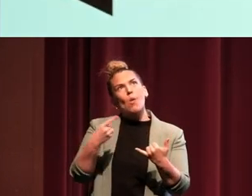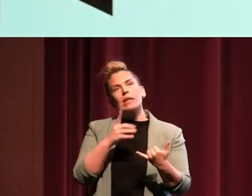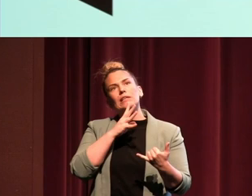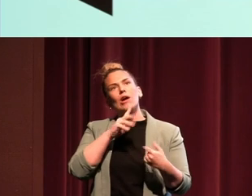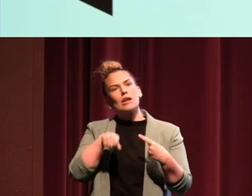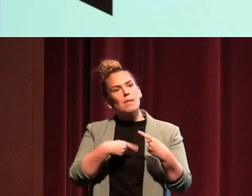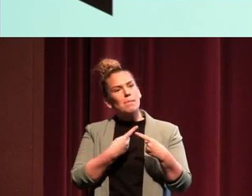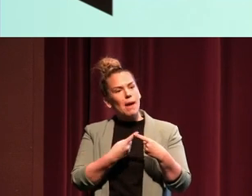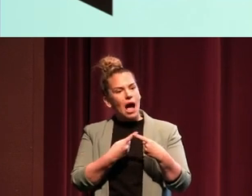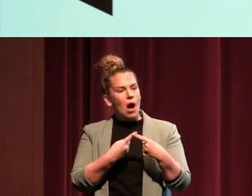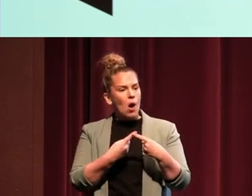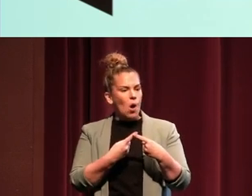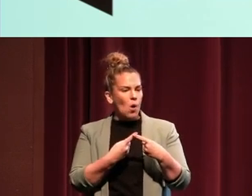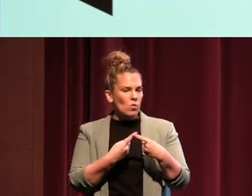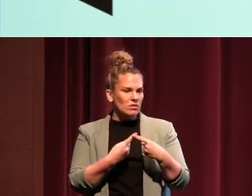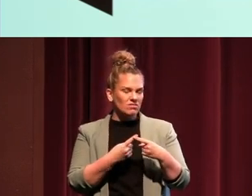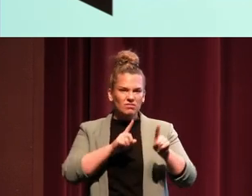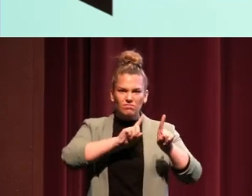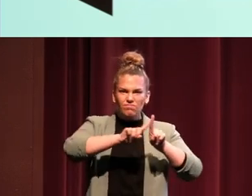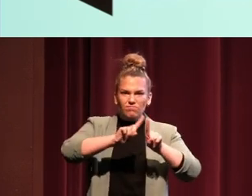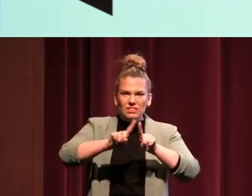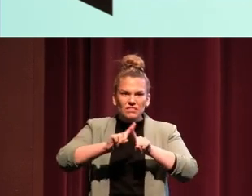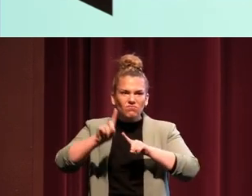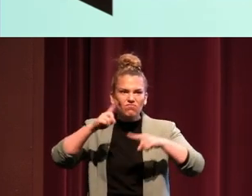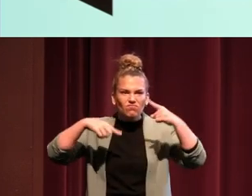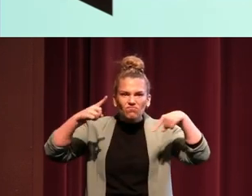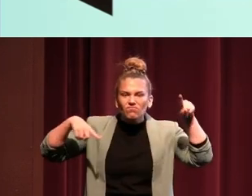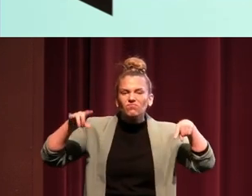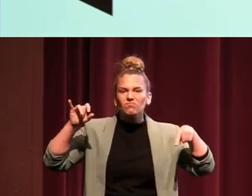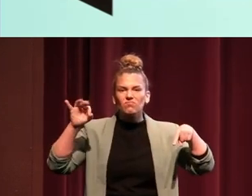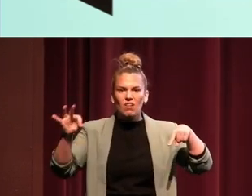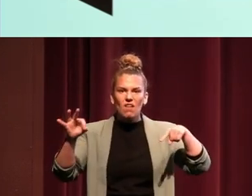about variability in forests over space.